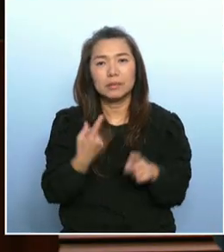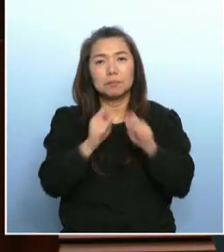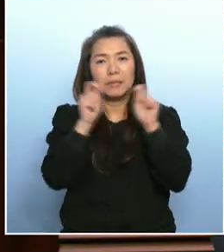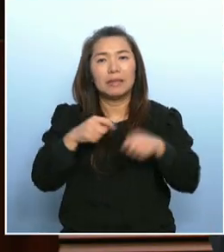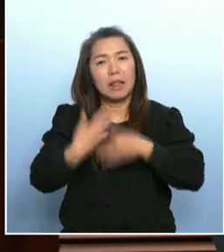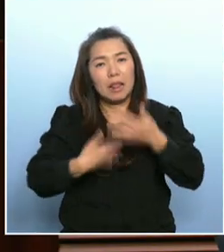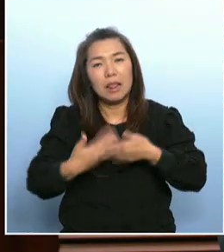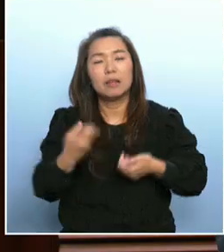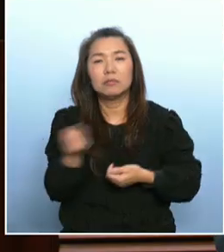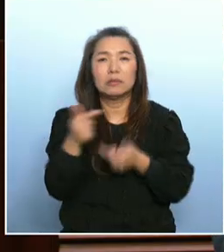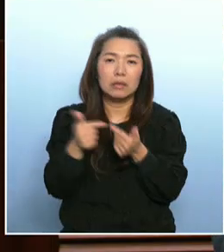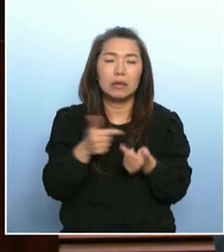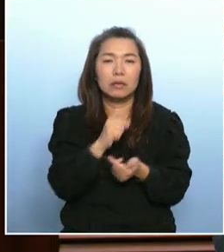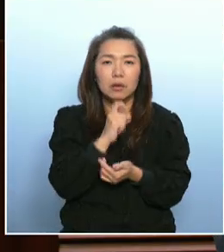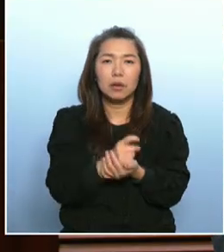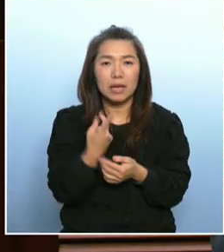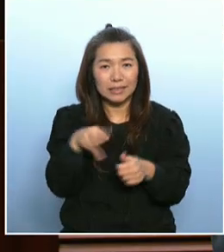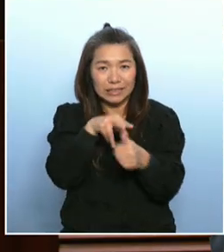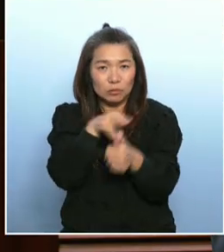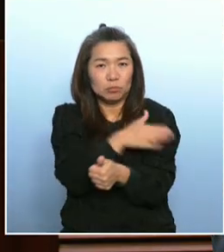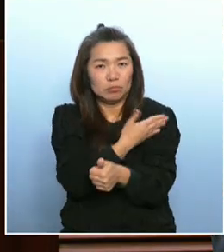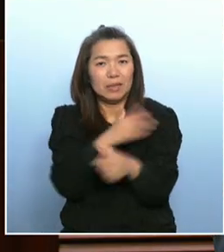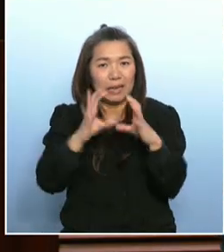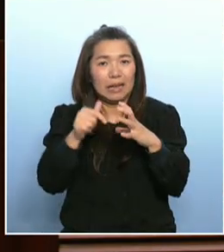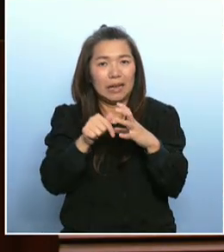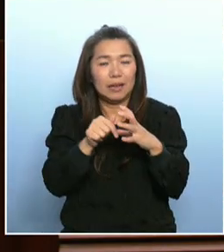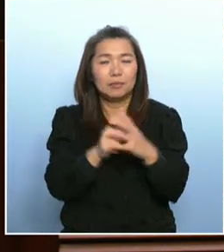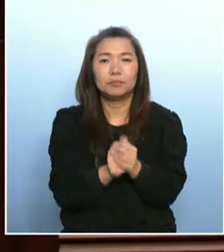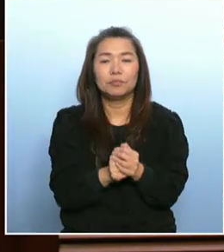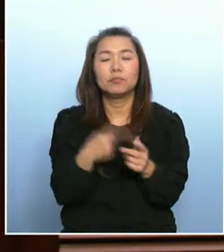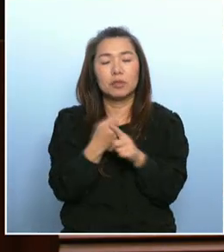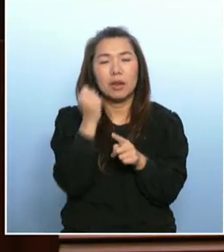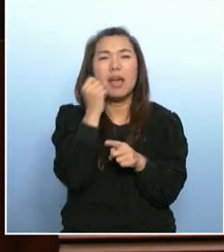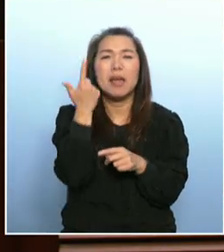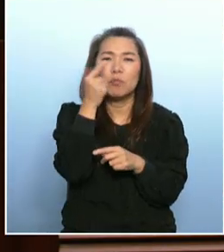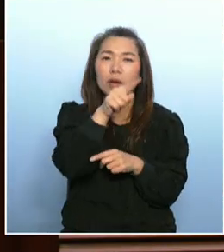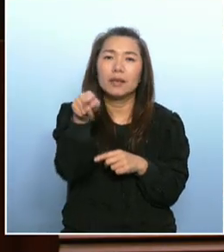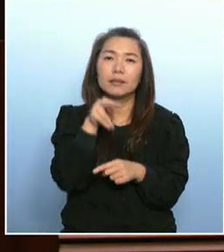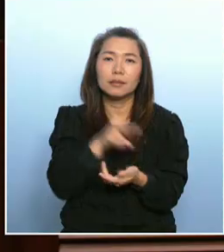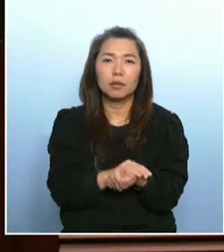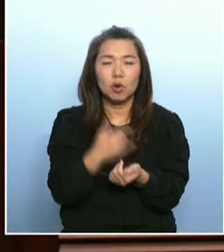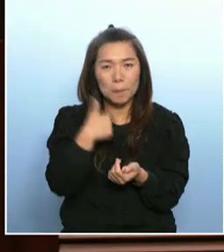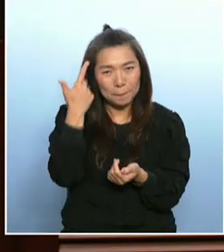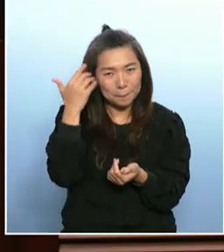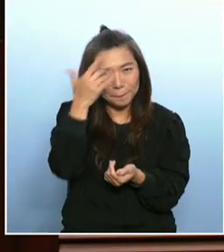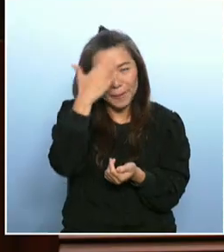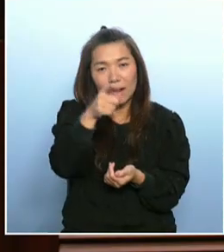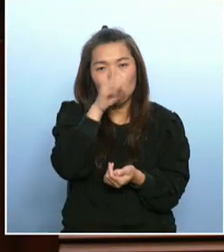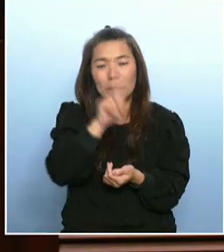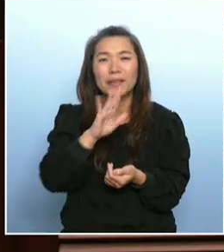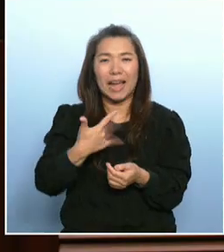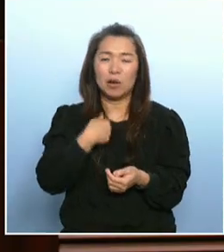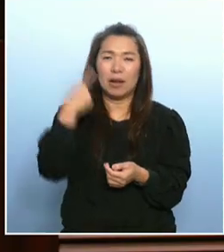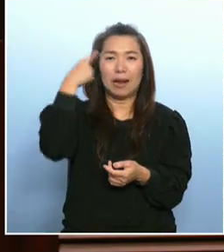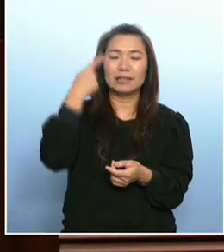that the carers are faced with a huge burden. Please look into the matter. I understand